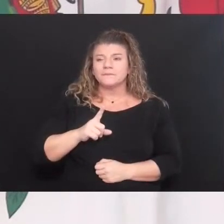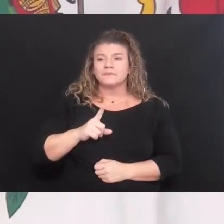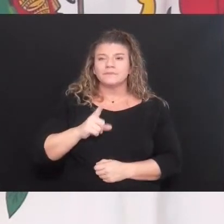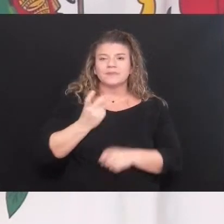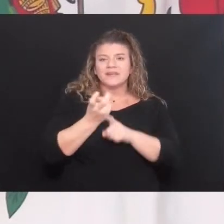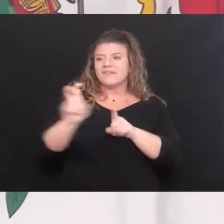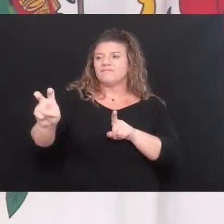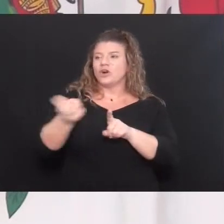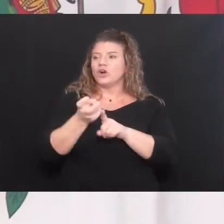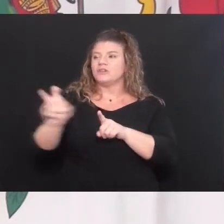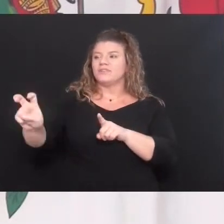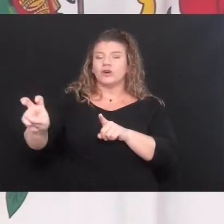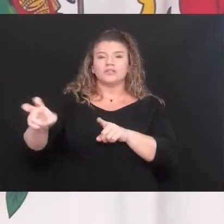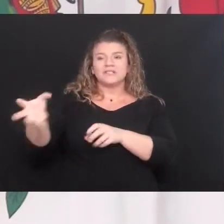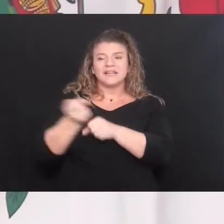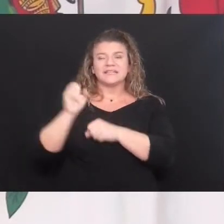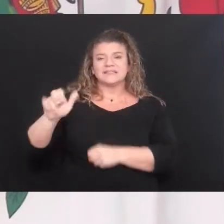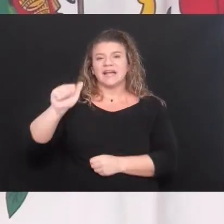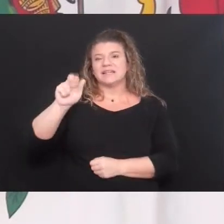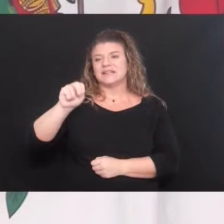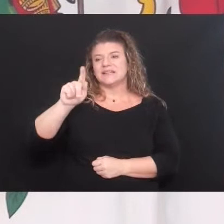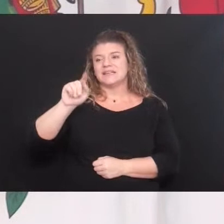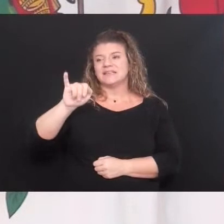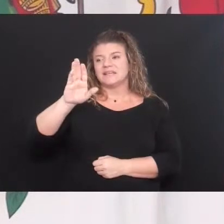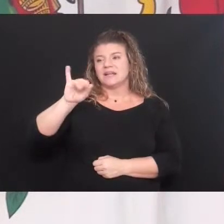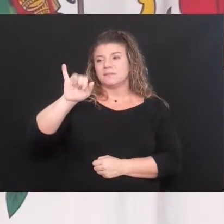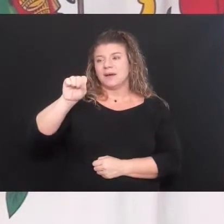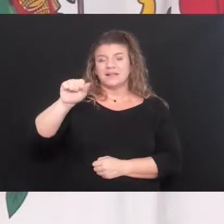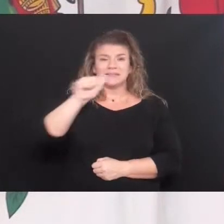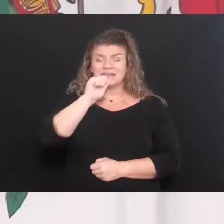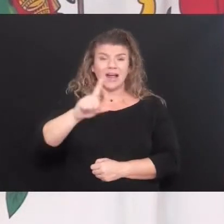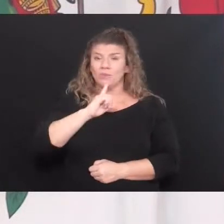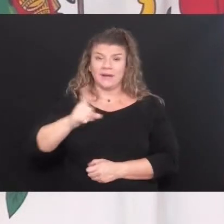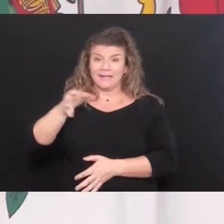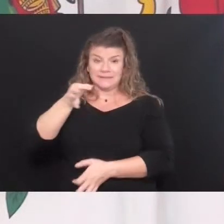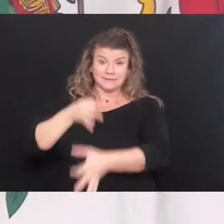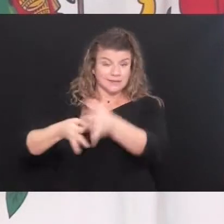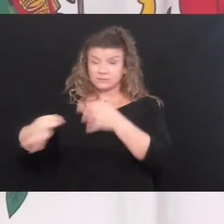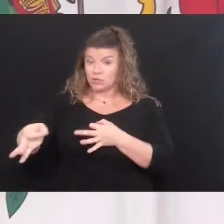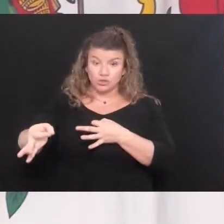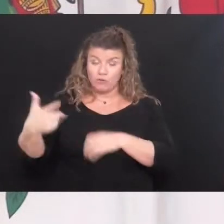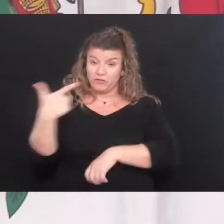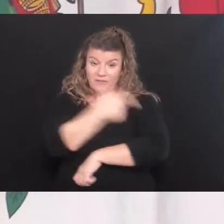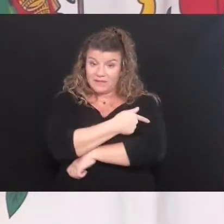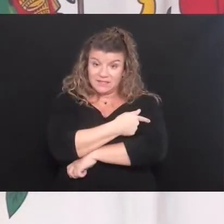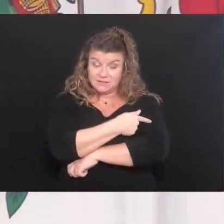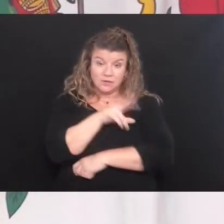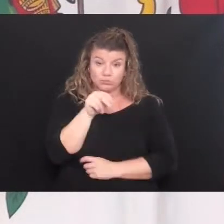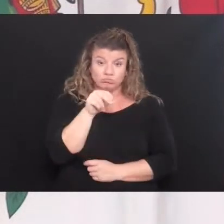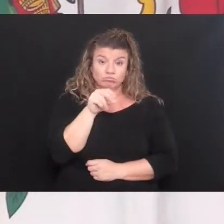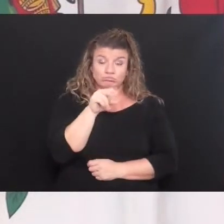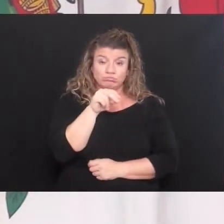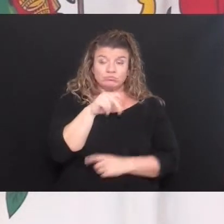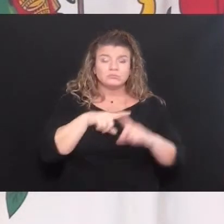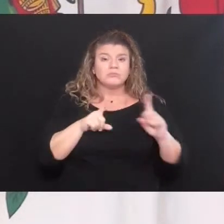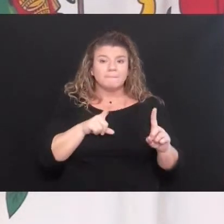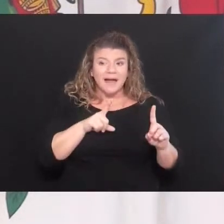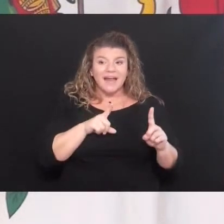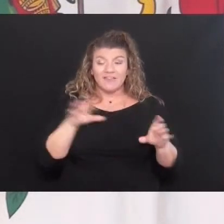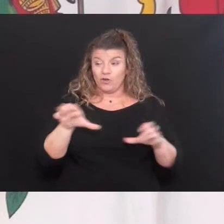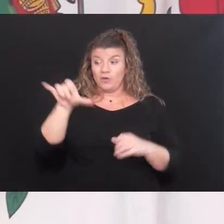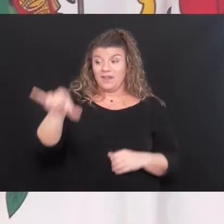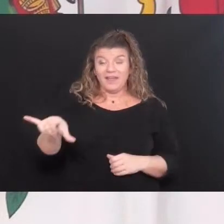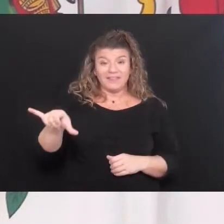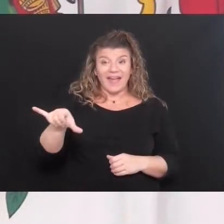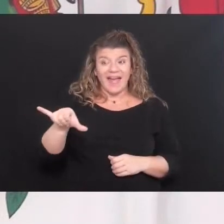to just take the antibodies and everything. It's really not the greatest substitute, you know, for the vaccine, but you did that and you had a